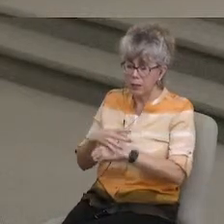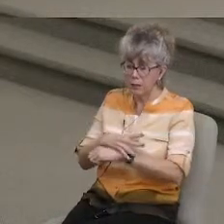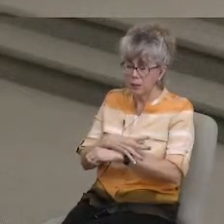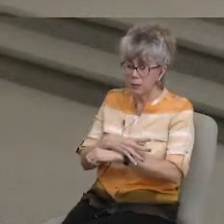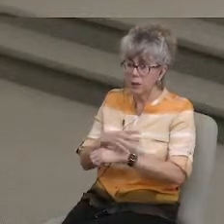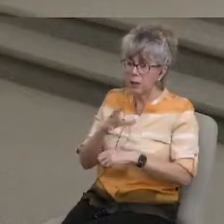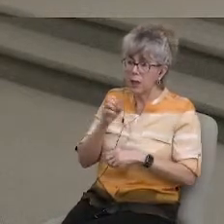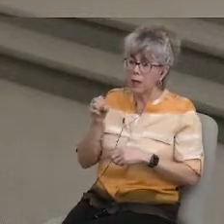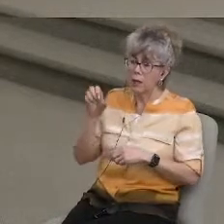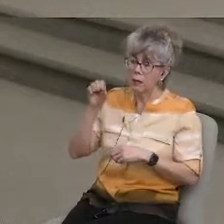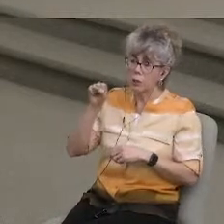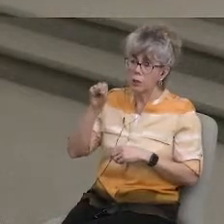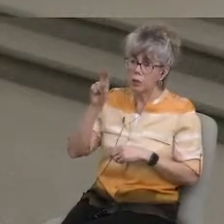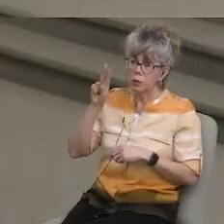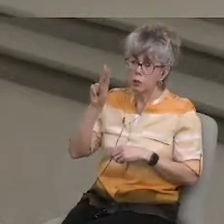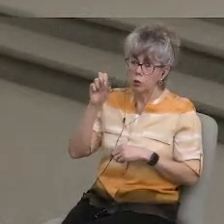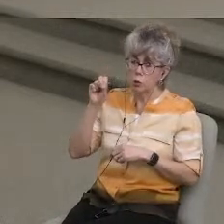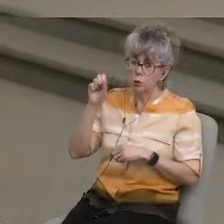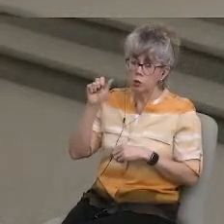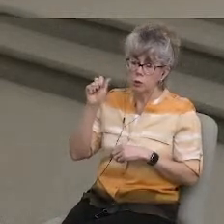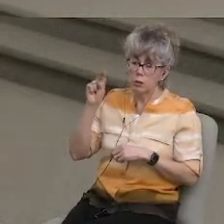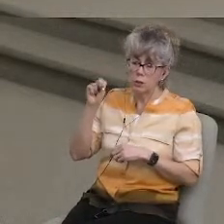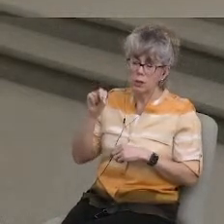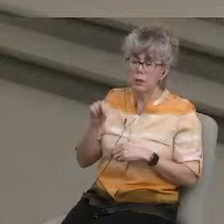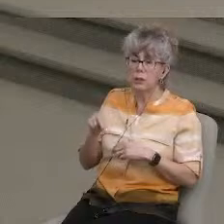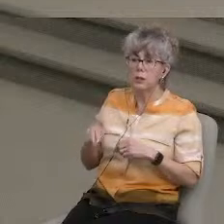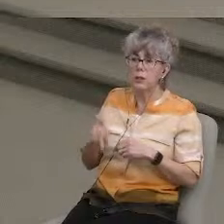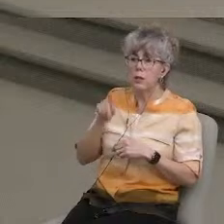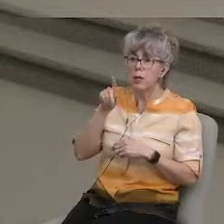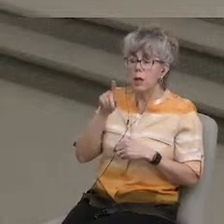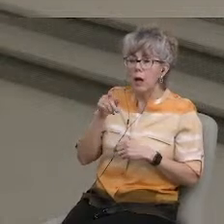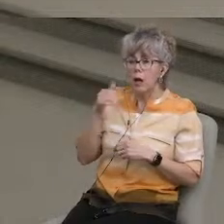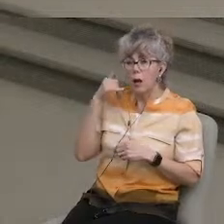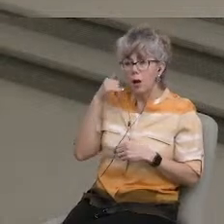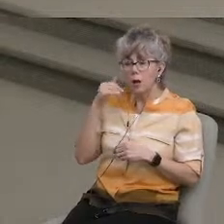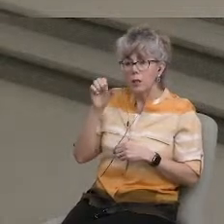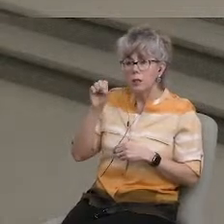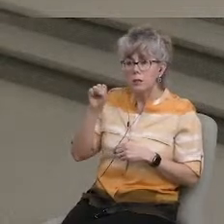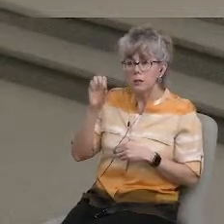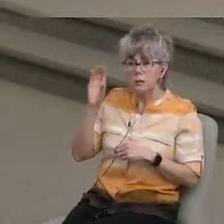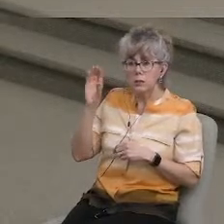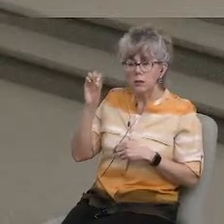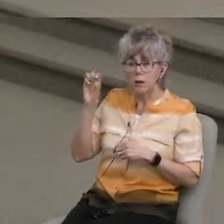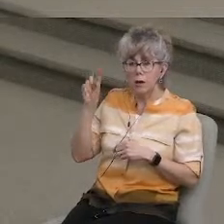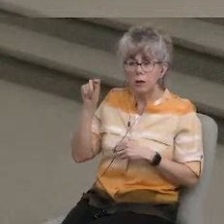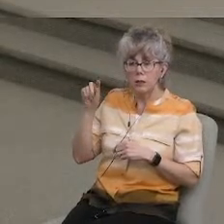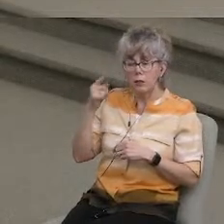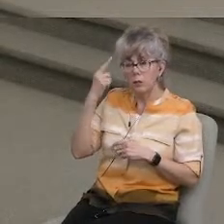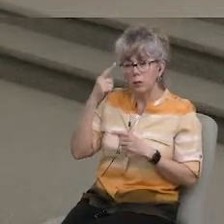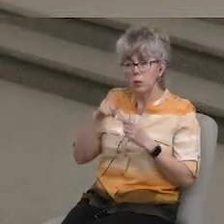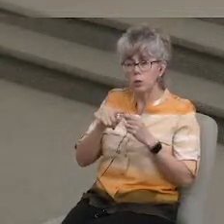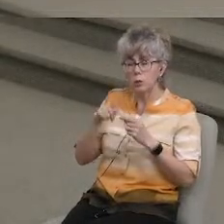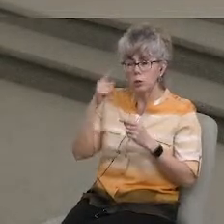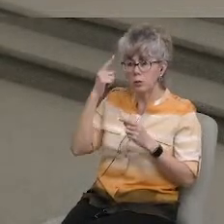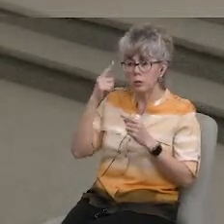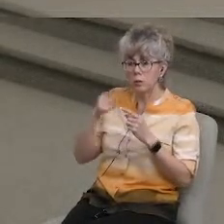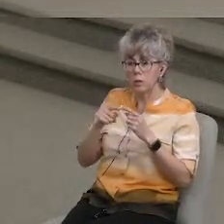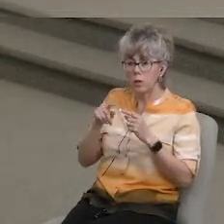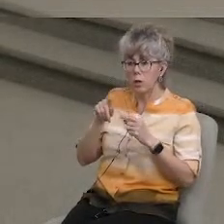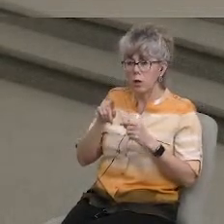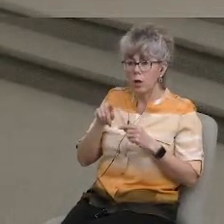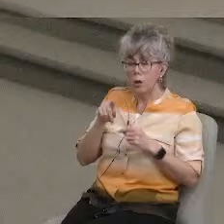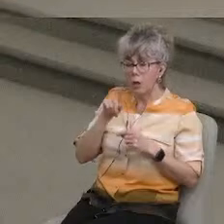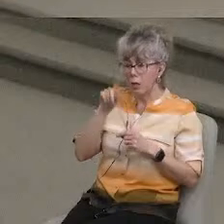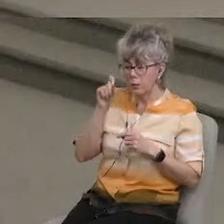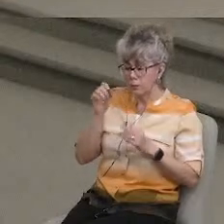Susan, called Scott and requested a prayer on Dave's behalf. So let's do that right